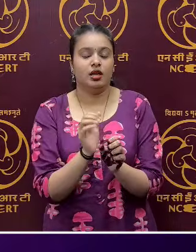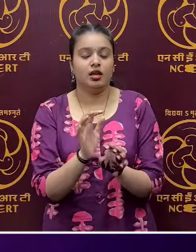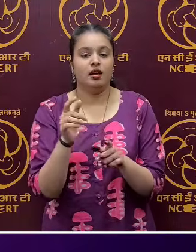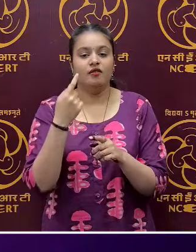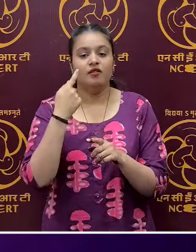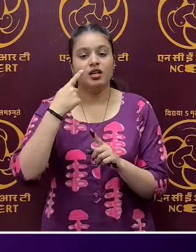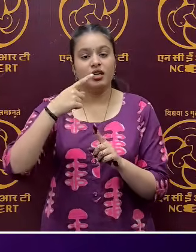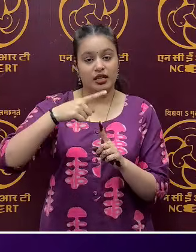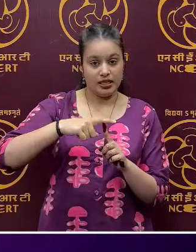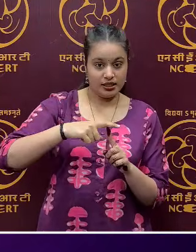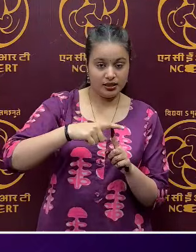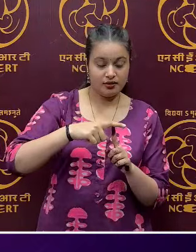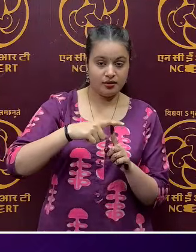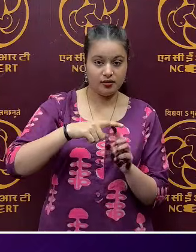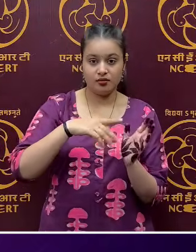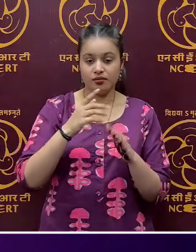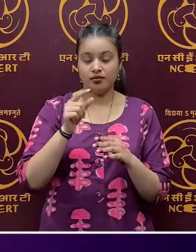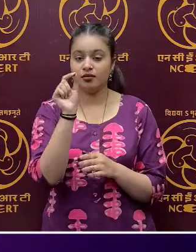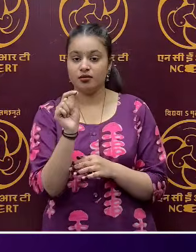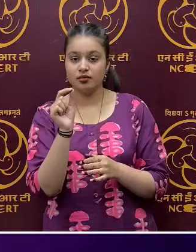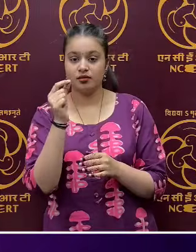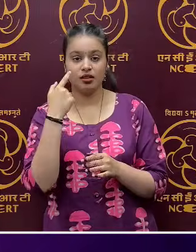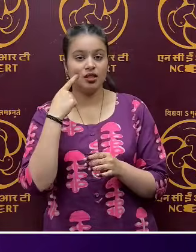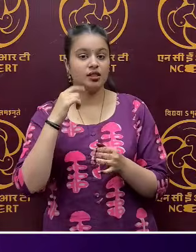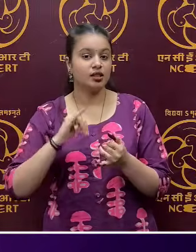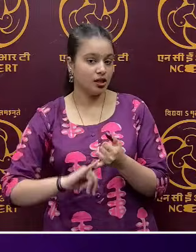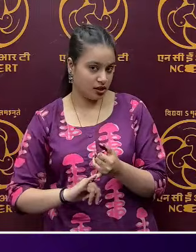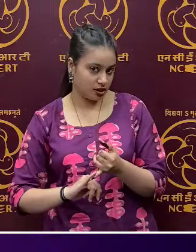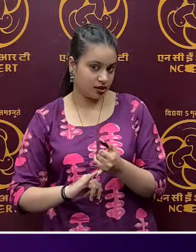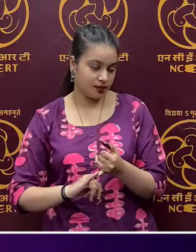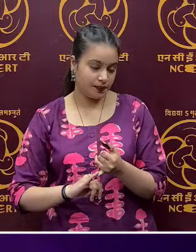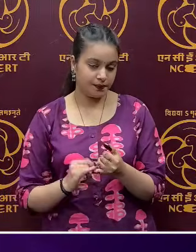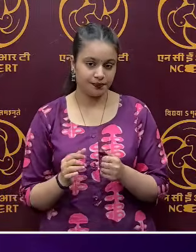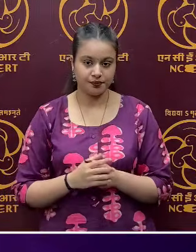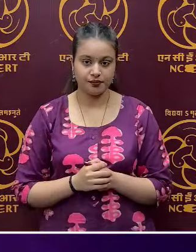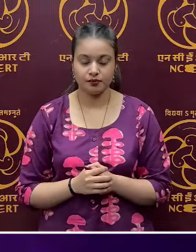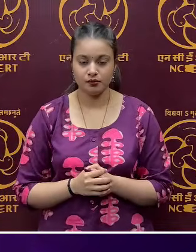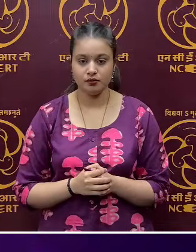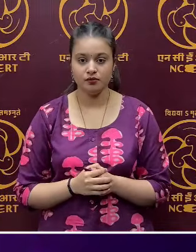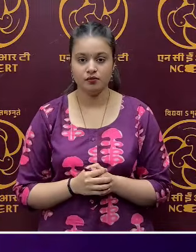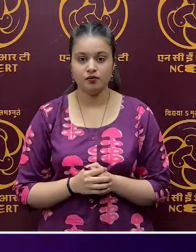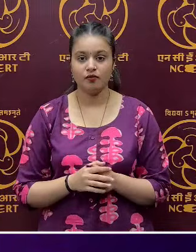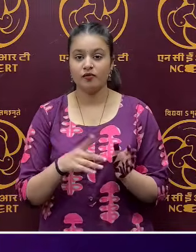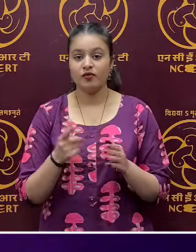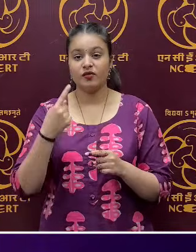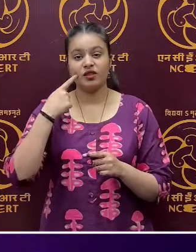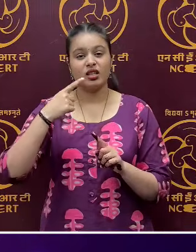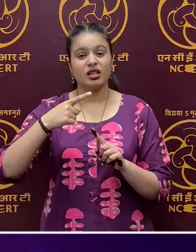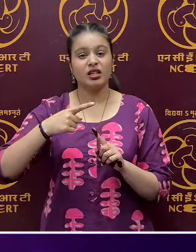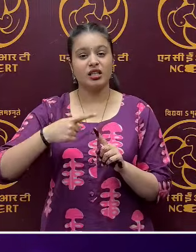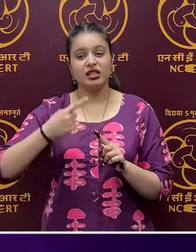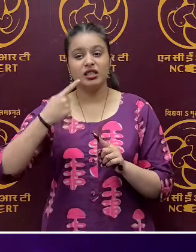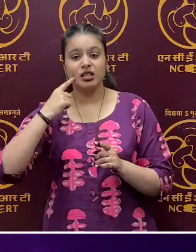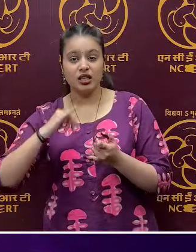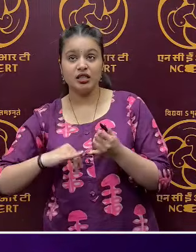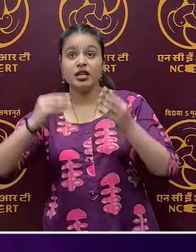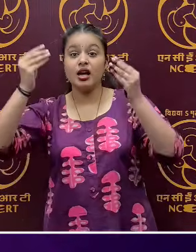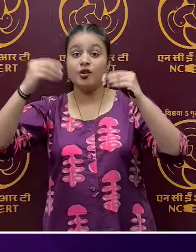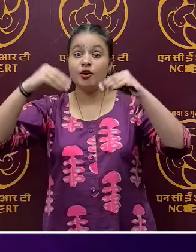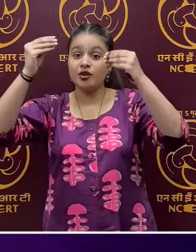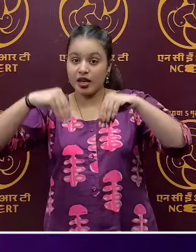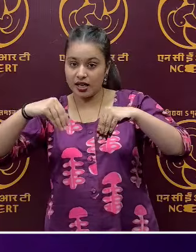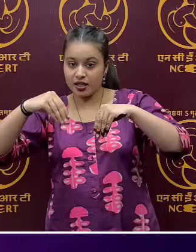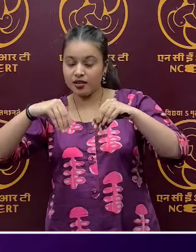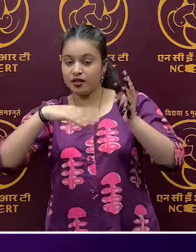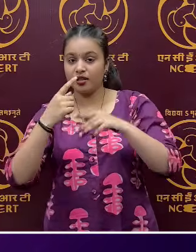its is merely contraction. It is, so, yes. So this is it is. It's raining will have an apostrophe, whereas